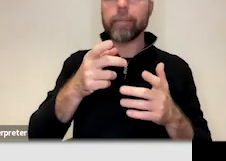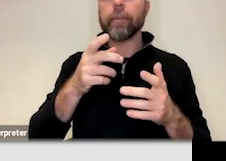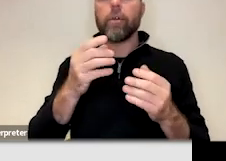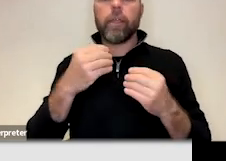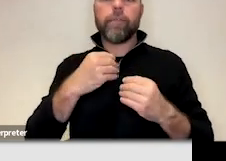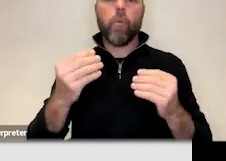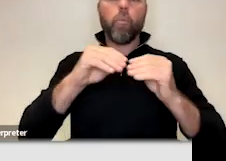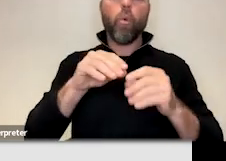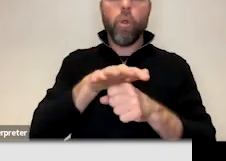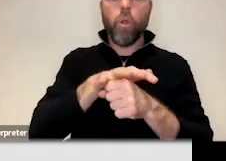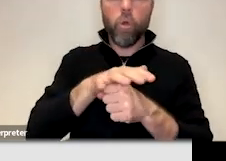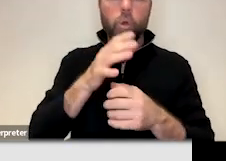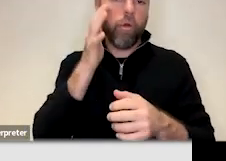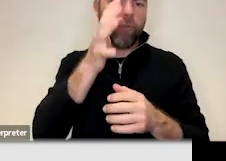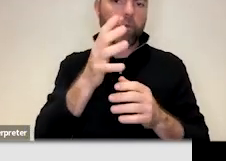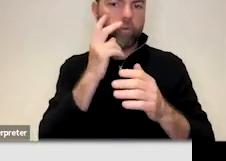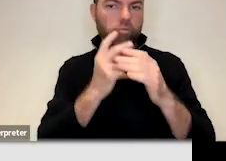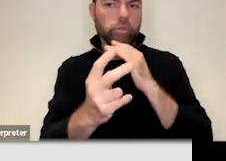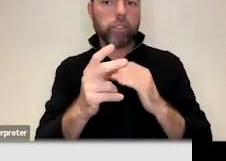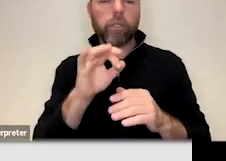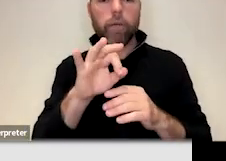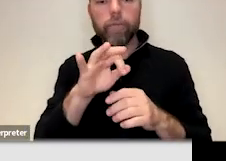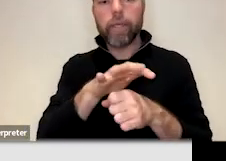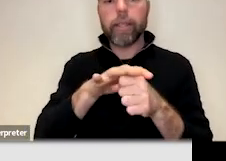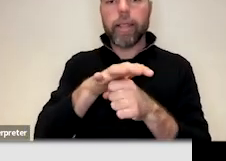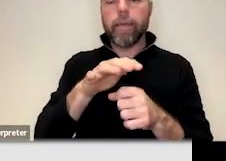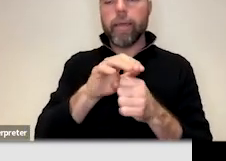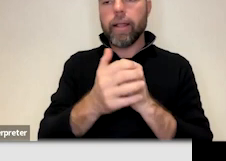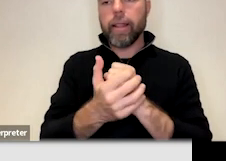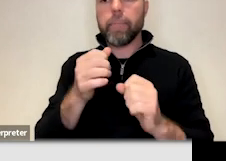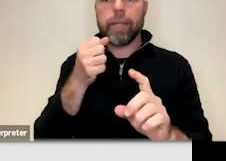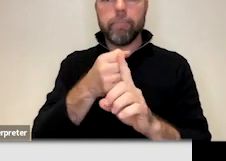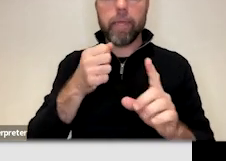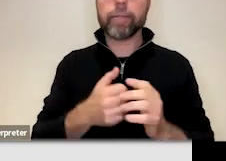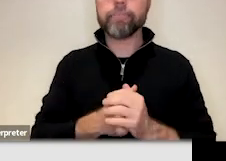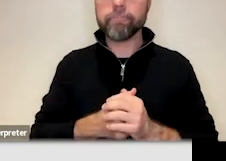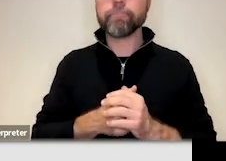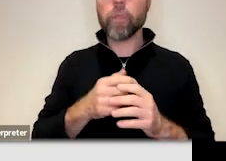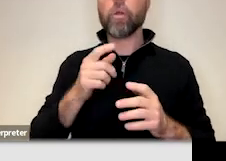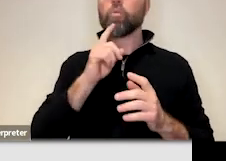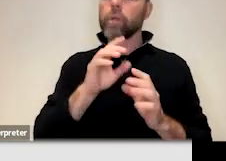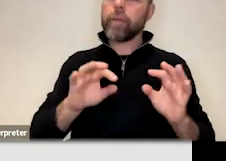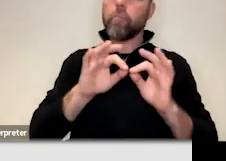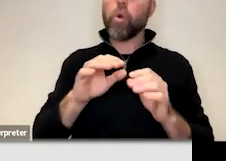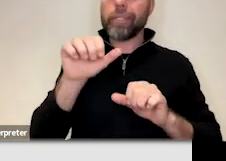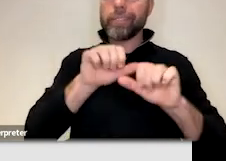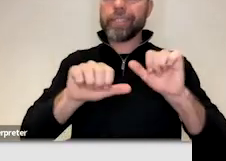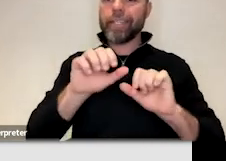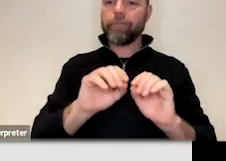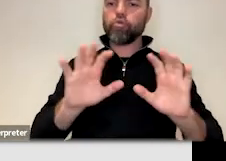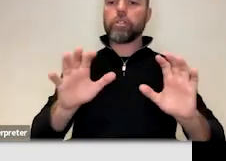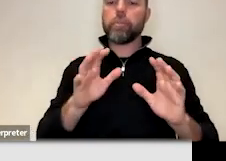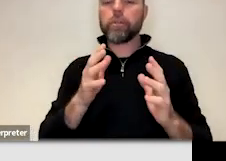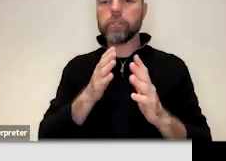local future projections of climate impacts. Again, I mentioned we stress scientific transparency, so all of the science, all of